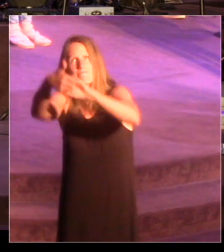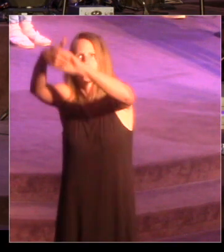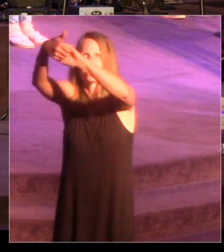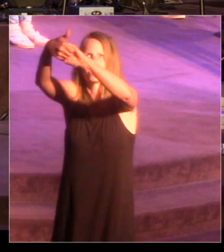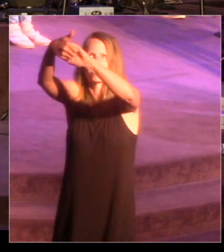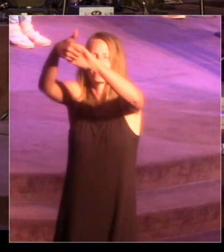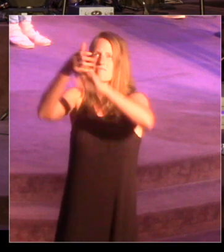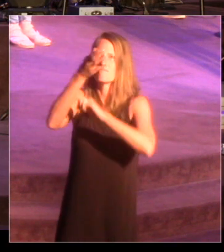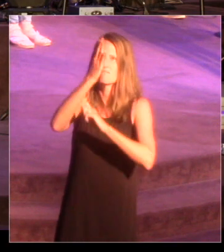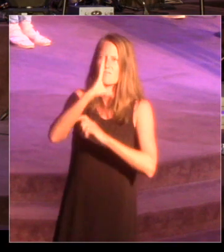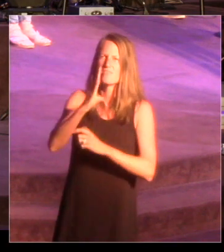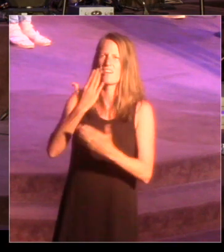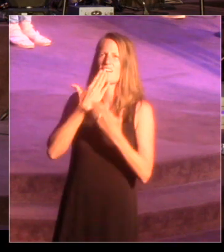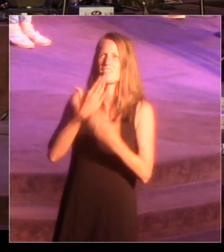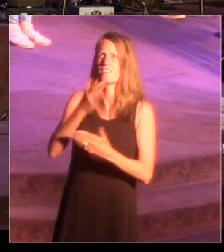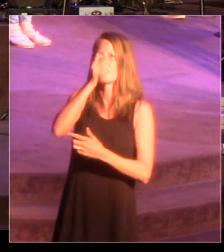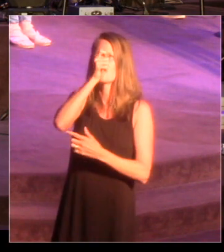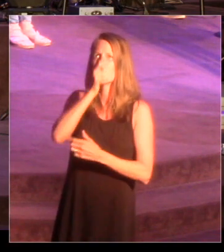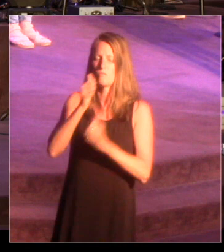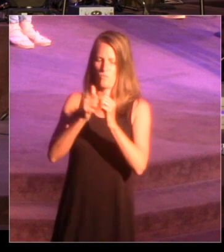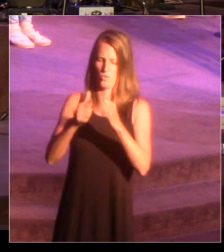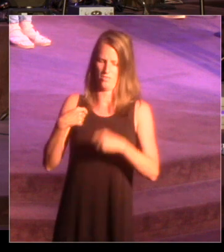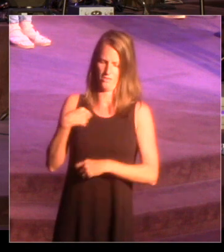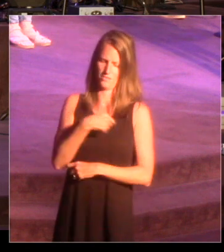God, thank you that you were patient with us.